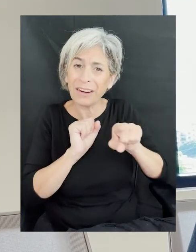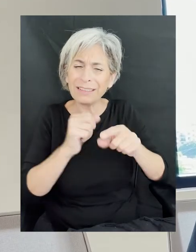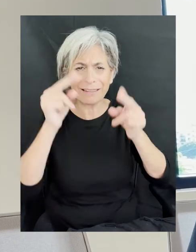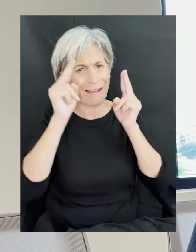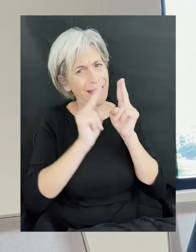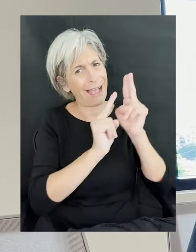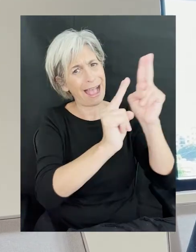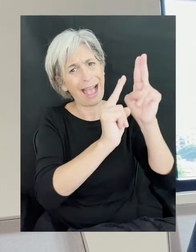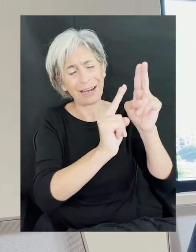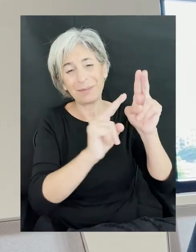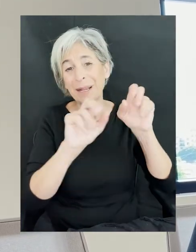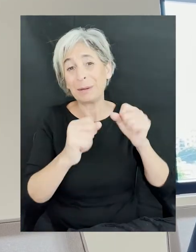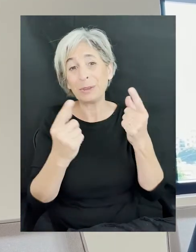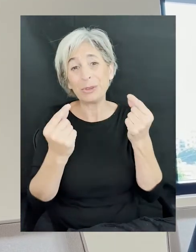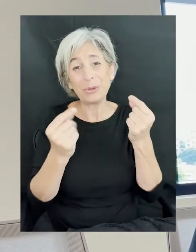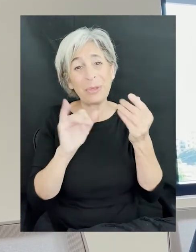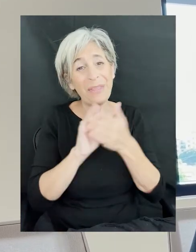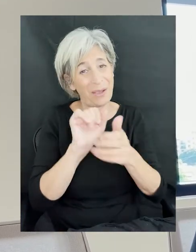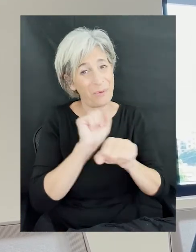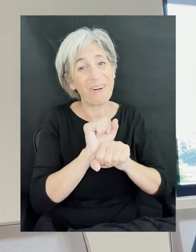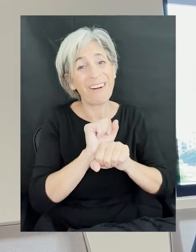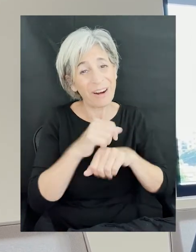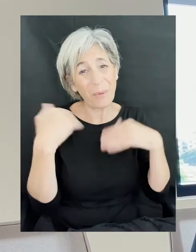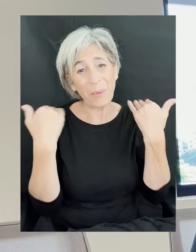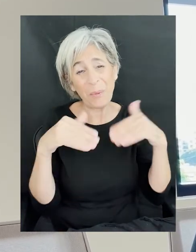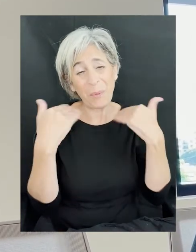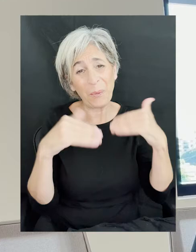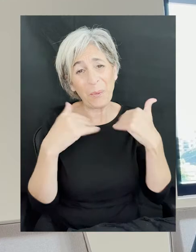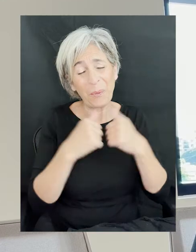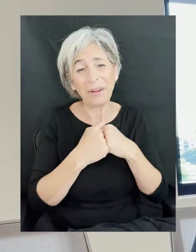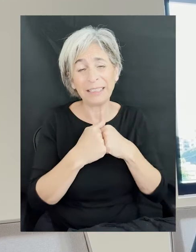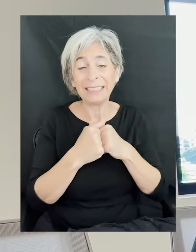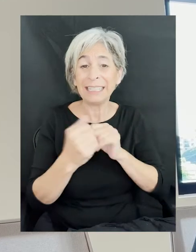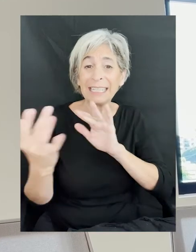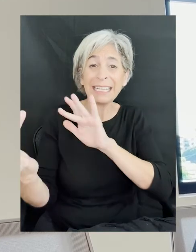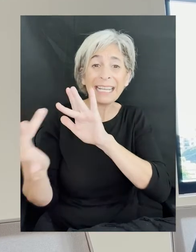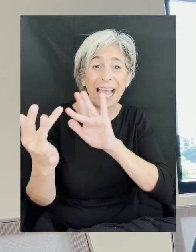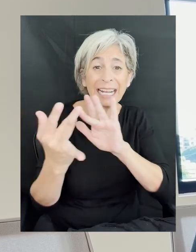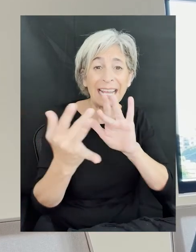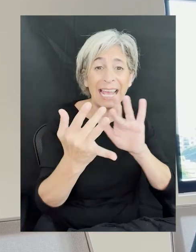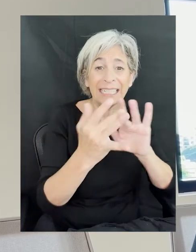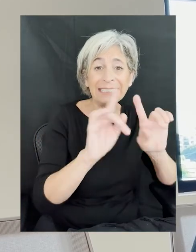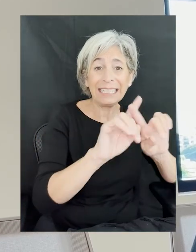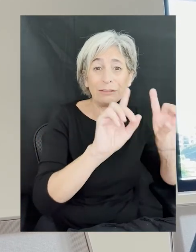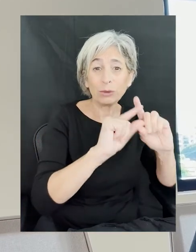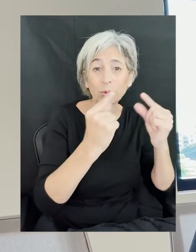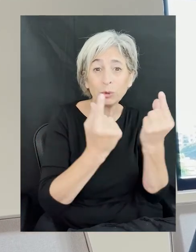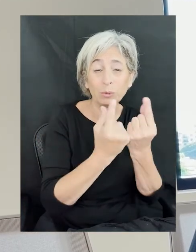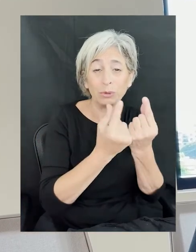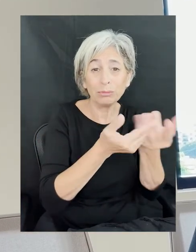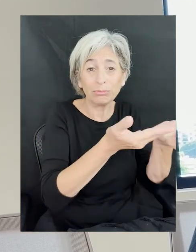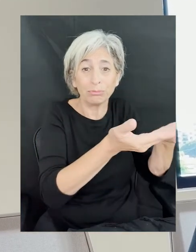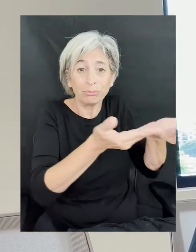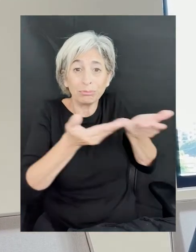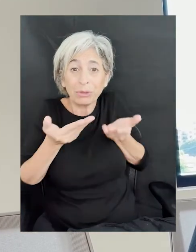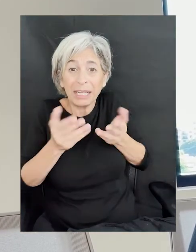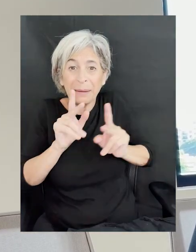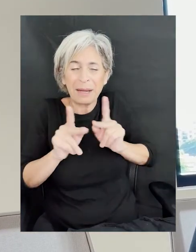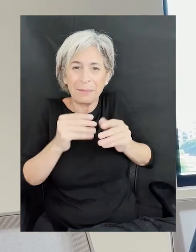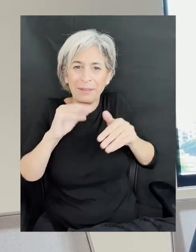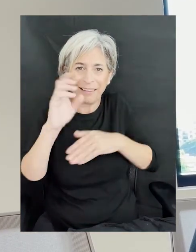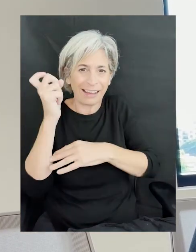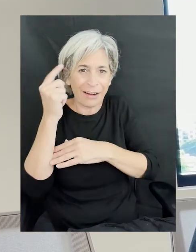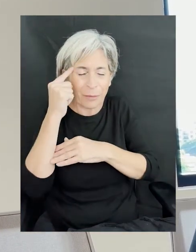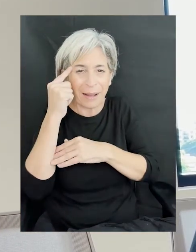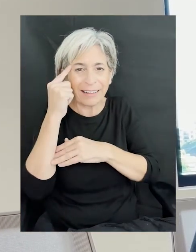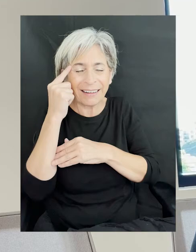honor to be able to do that kind of work and reach out to different groups, bring people into the government itself, make